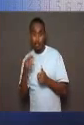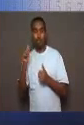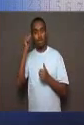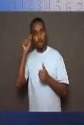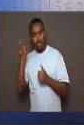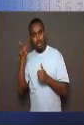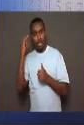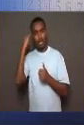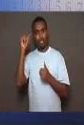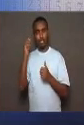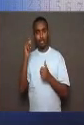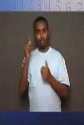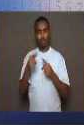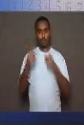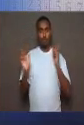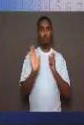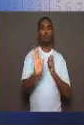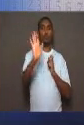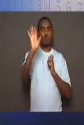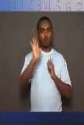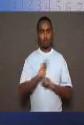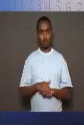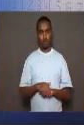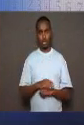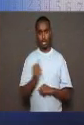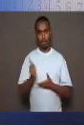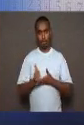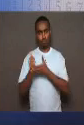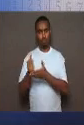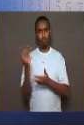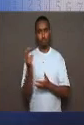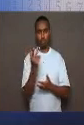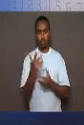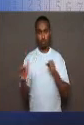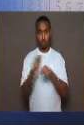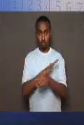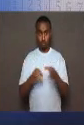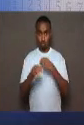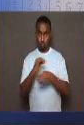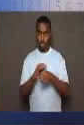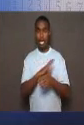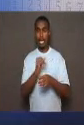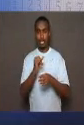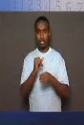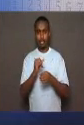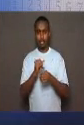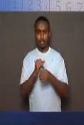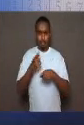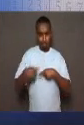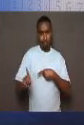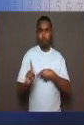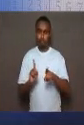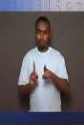her ideas contrast with your own, and offer both compliments and